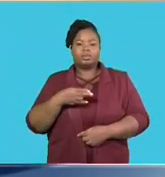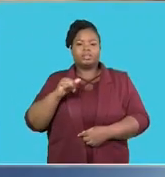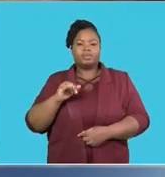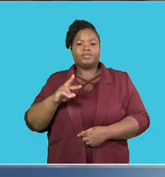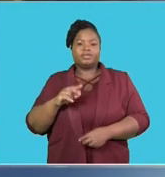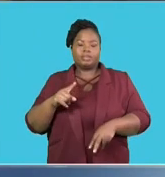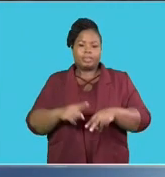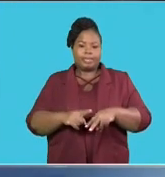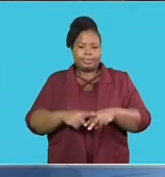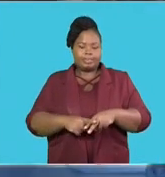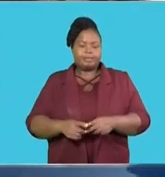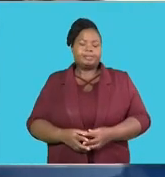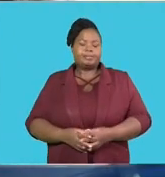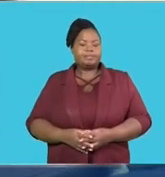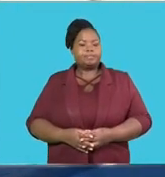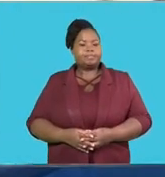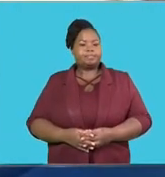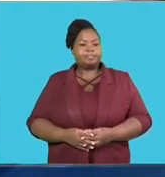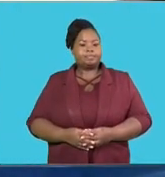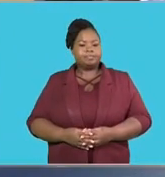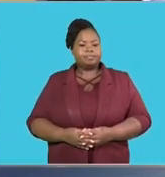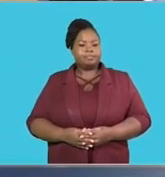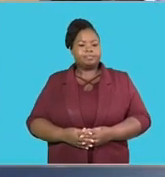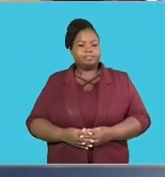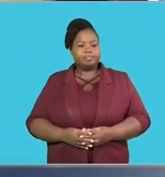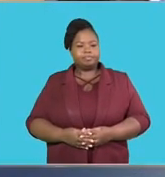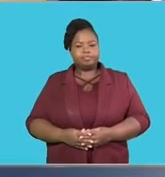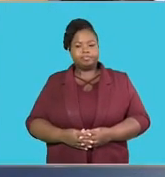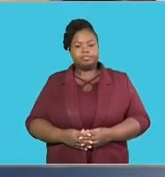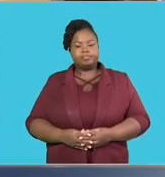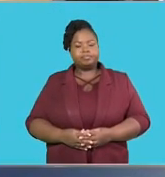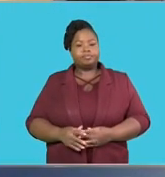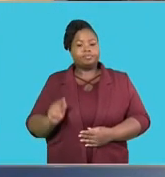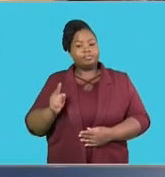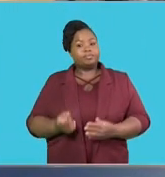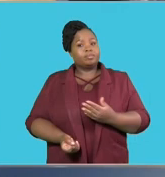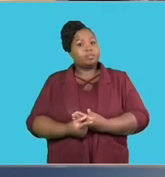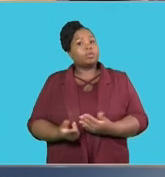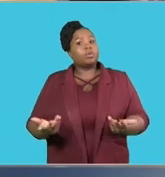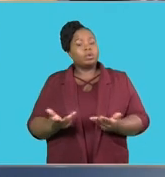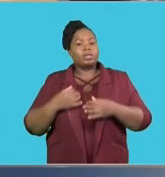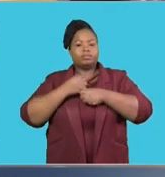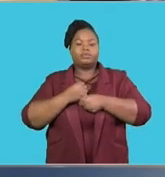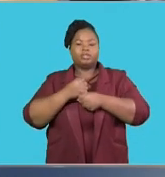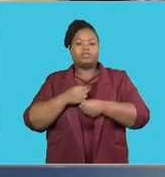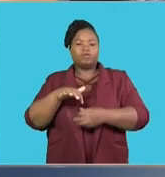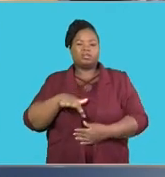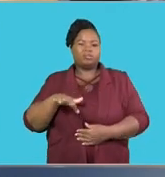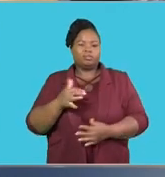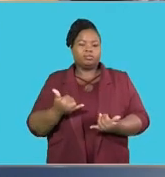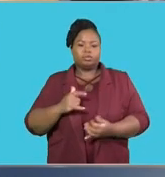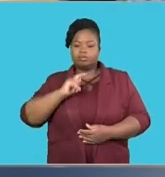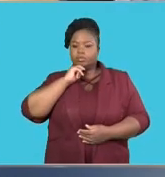lona e leng HIV and AIDS ka le a dingweng. Tshebetso e na e phethetse eTurffontein pejana ka jeno